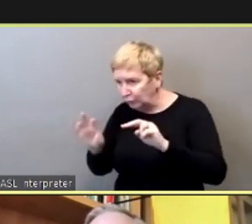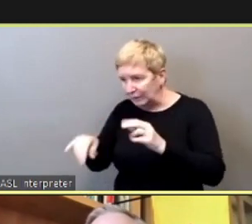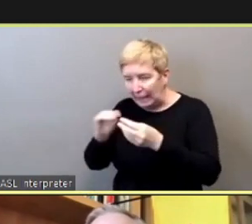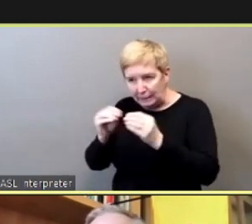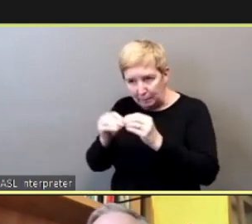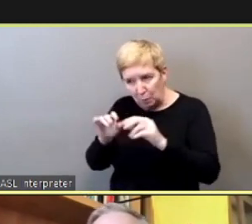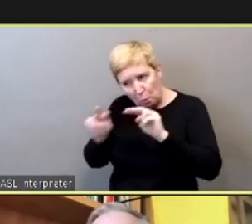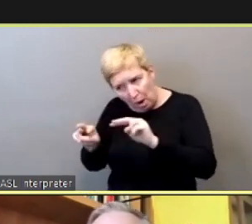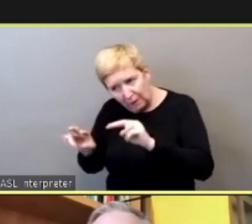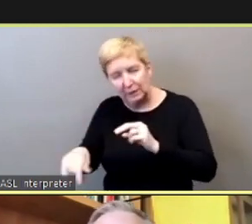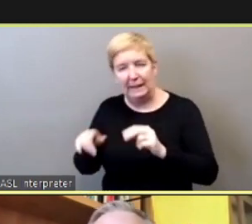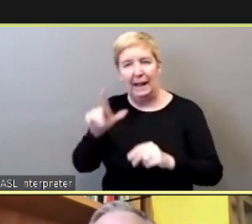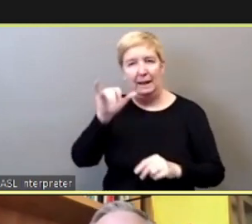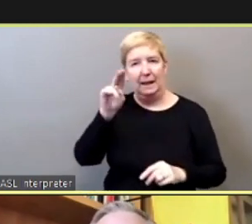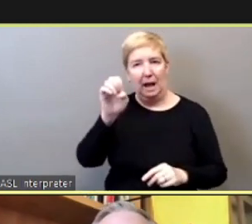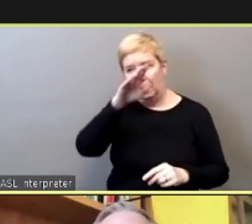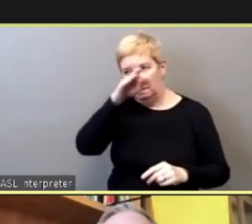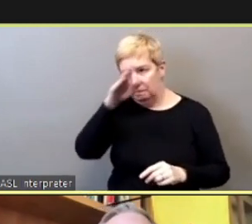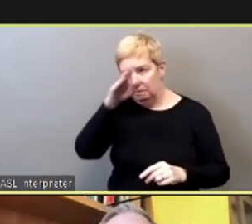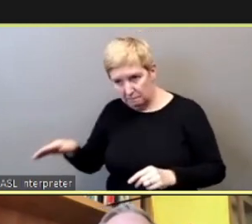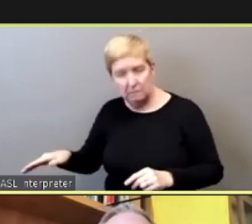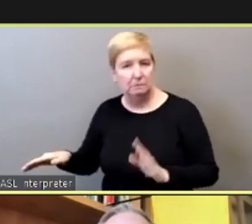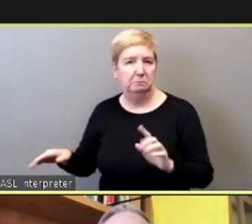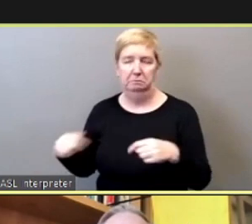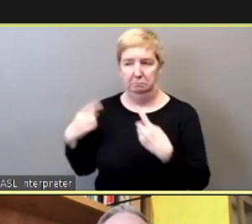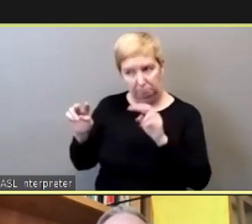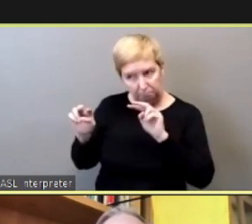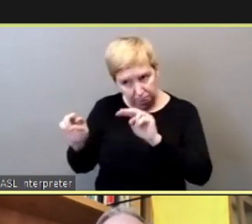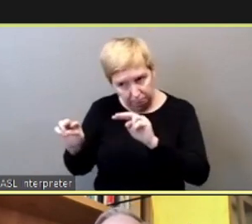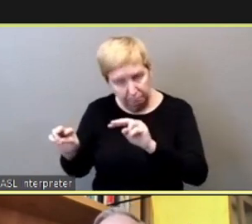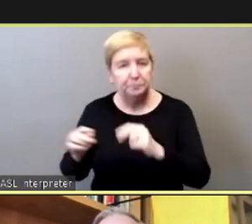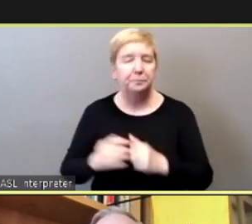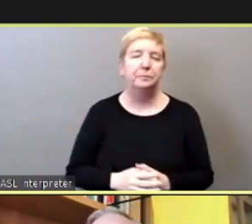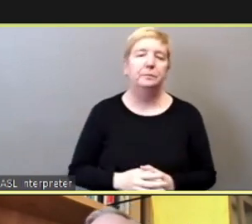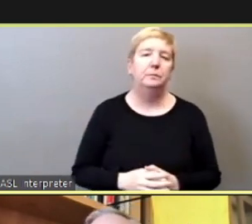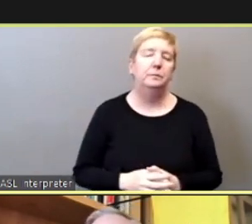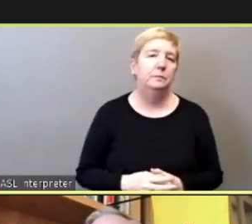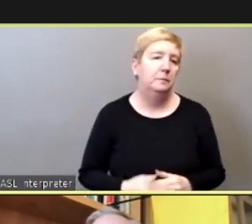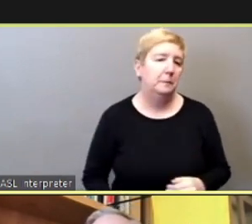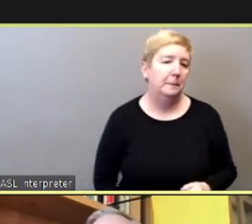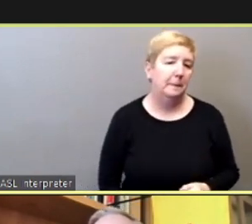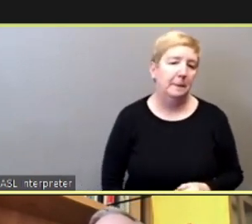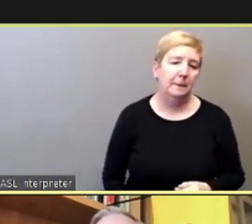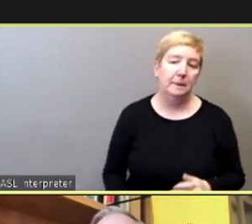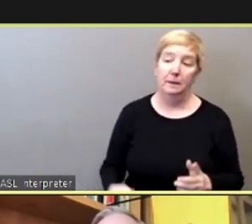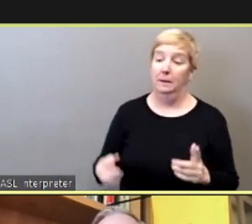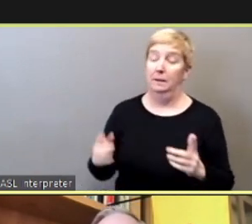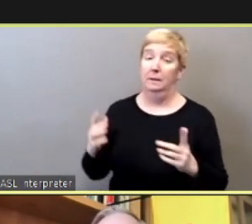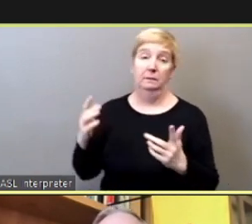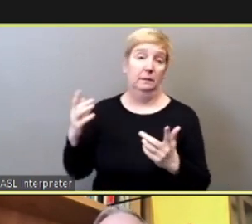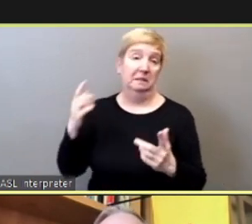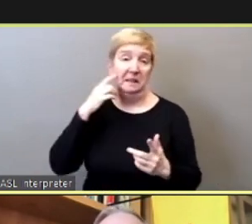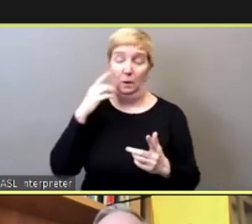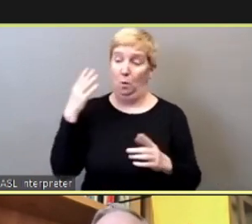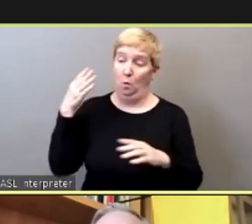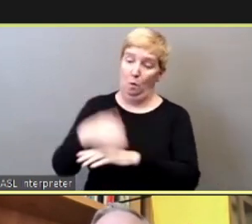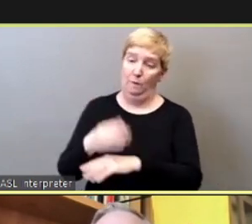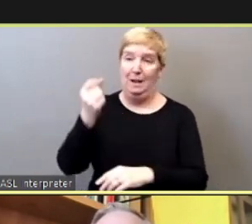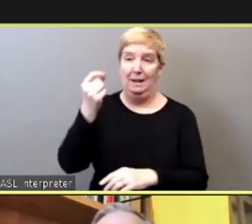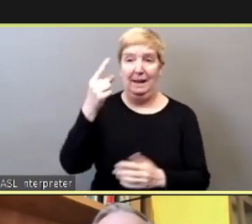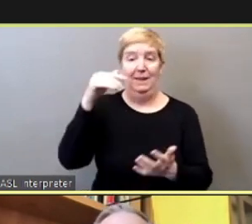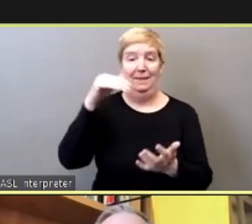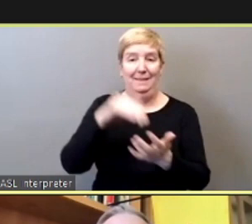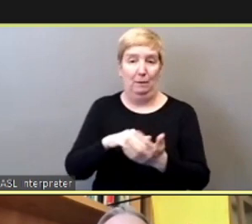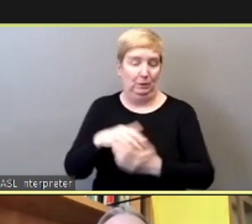every week, and we do this math every week, we're now basically over 11,000 vaccines